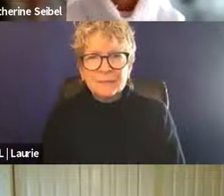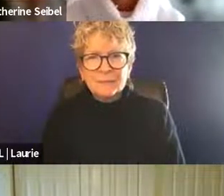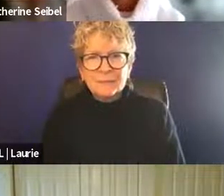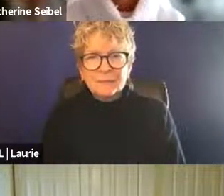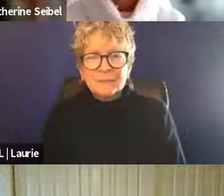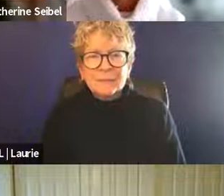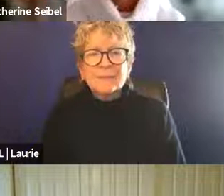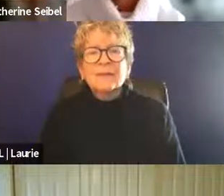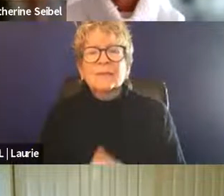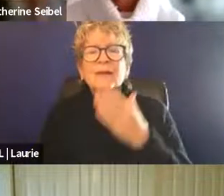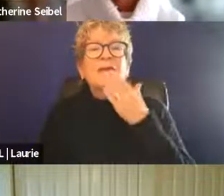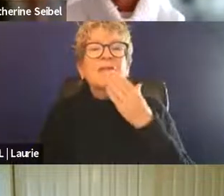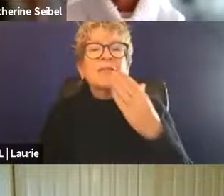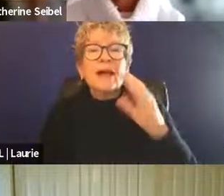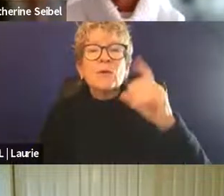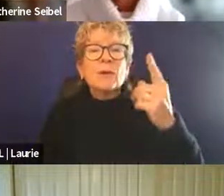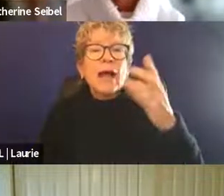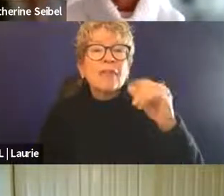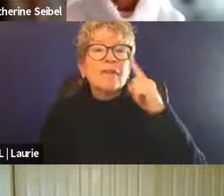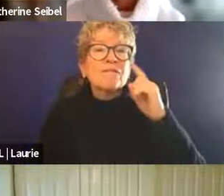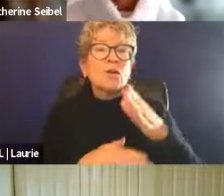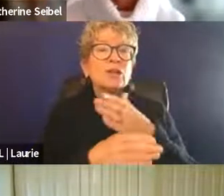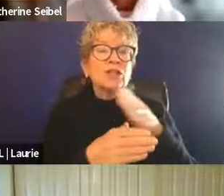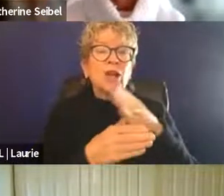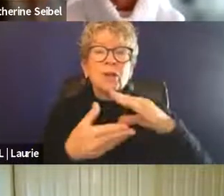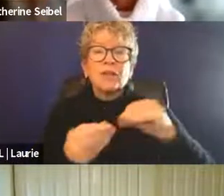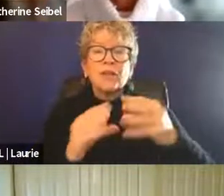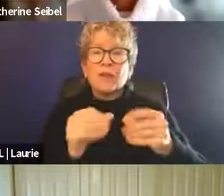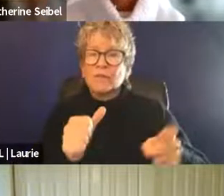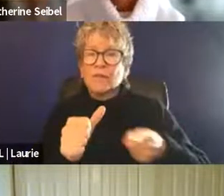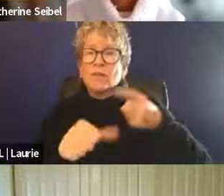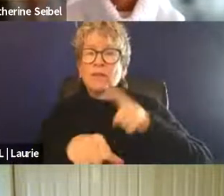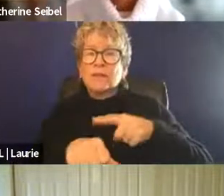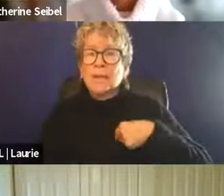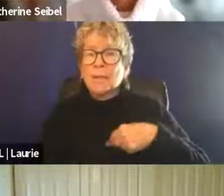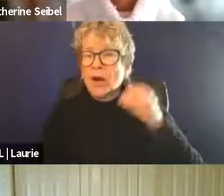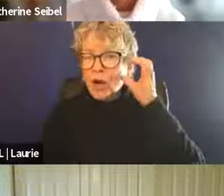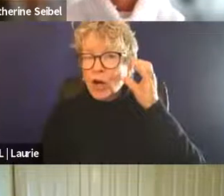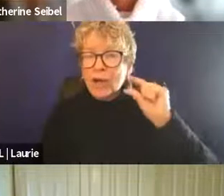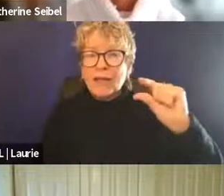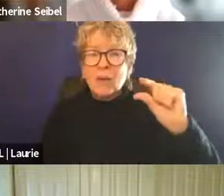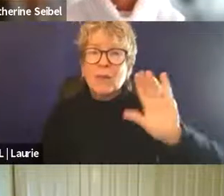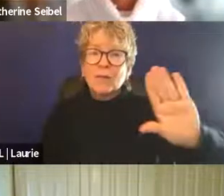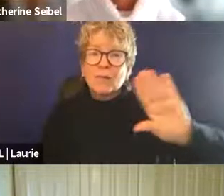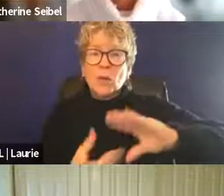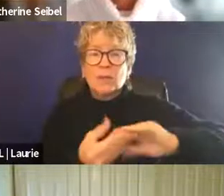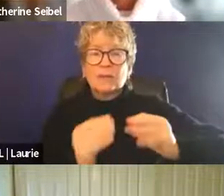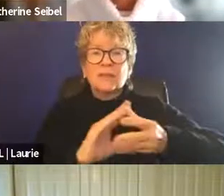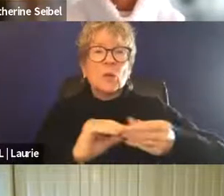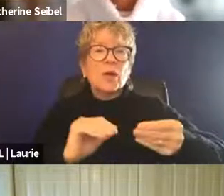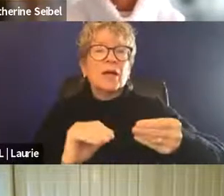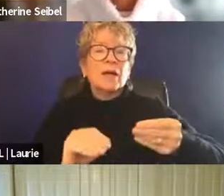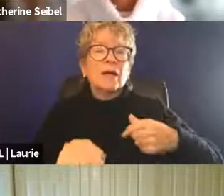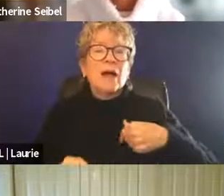Thank you, Kathy, for sharing that story. It's the first time I've heard a little bit of your story. And as I have